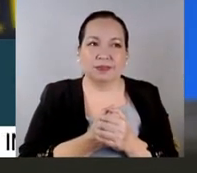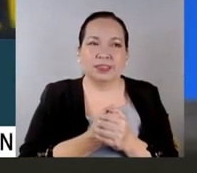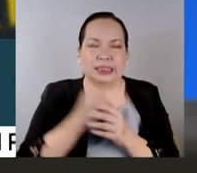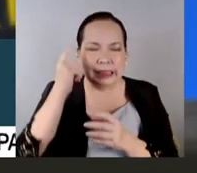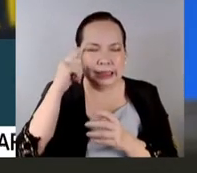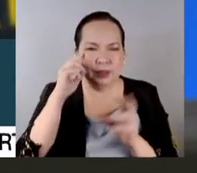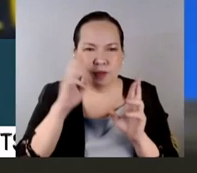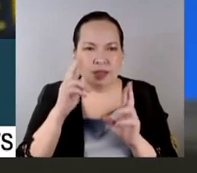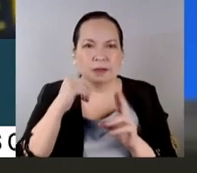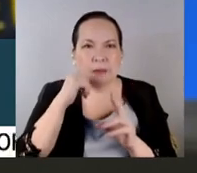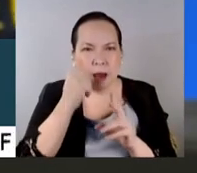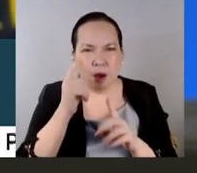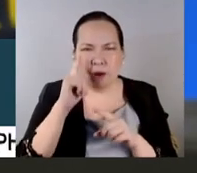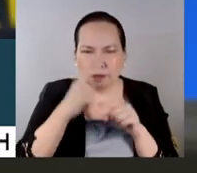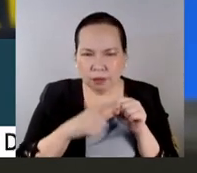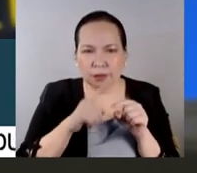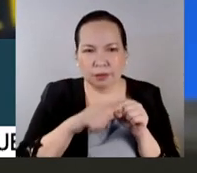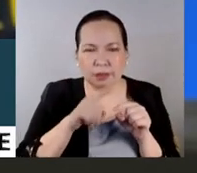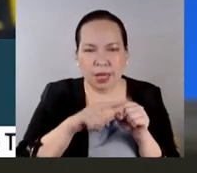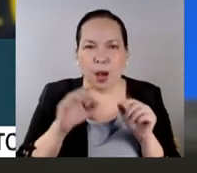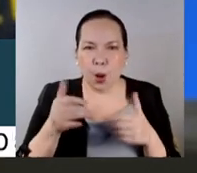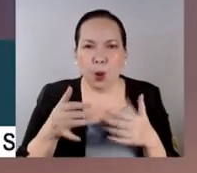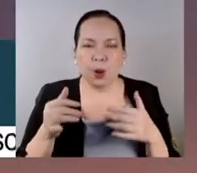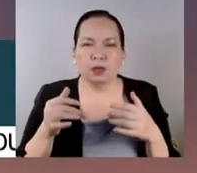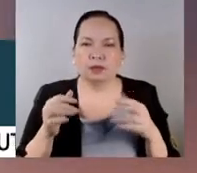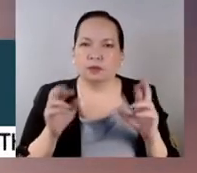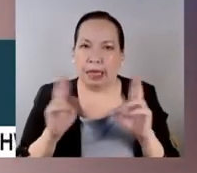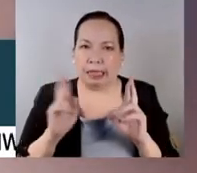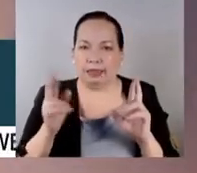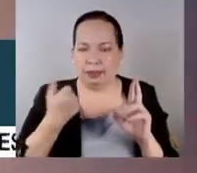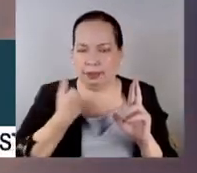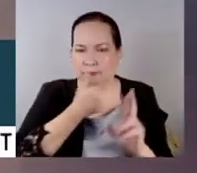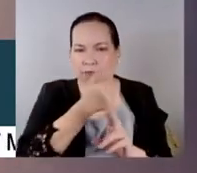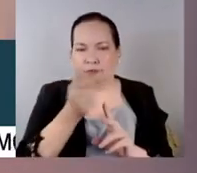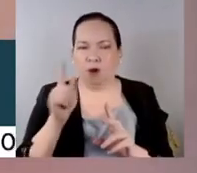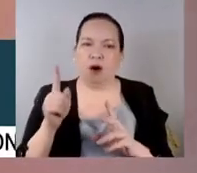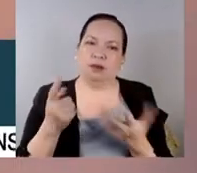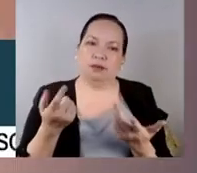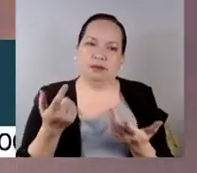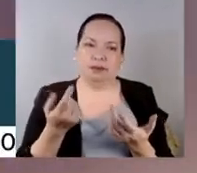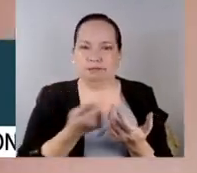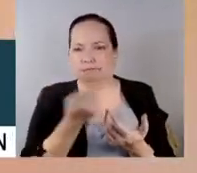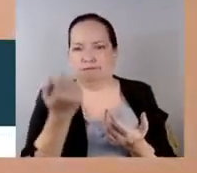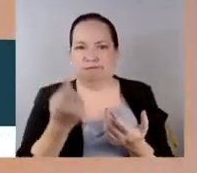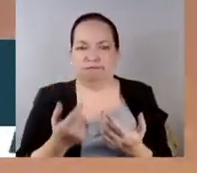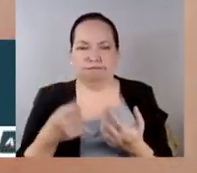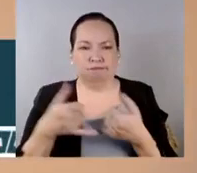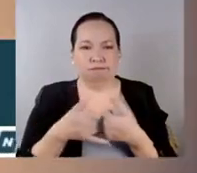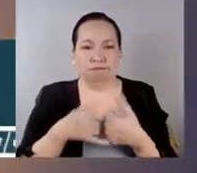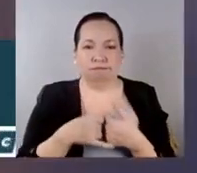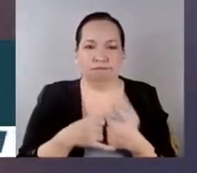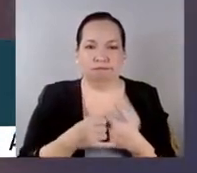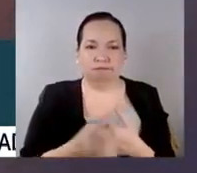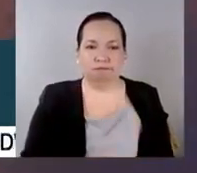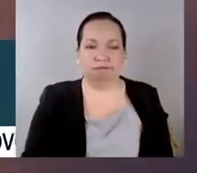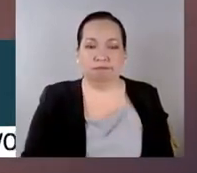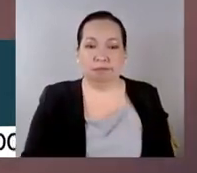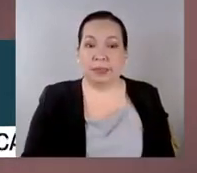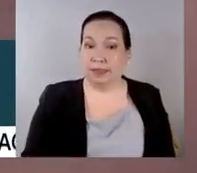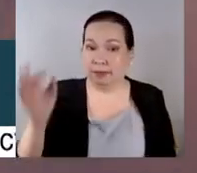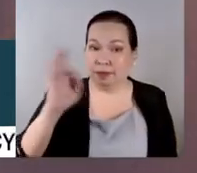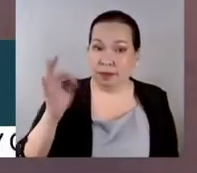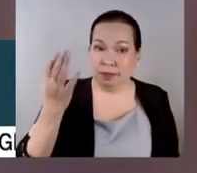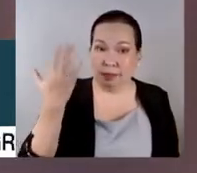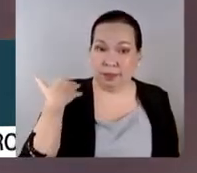we've done all playoffs in these elimination games. And unnecessarily fouls him, and good crossover. On Friday night during Game